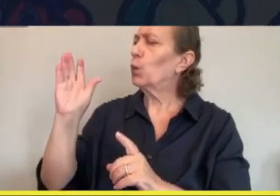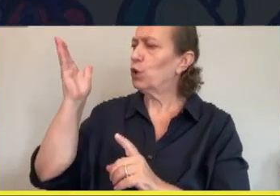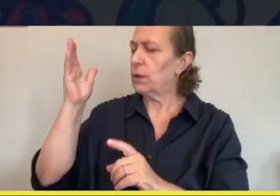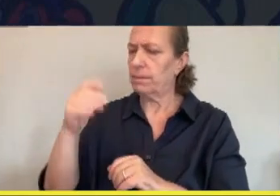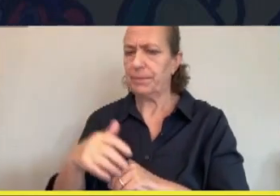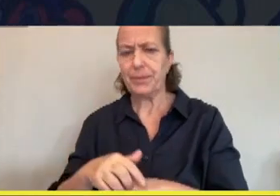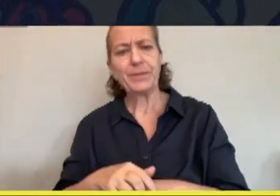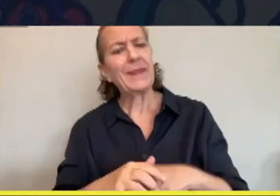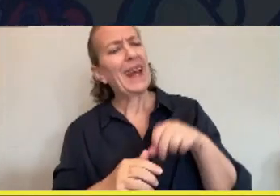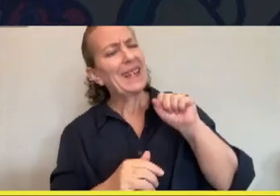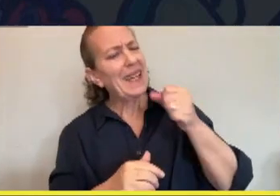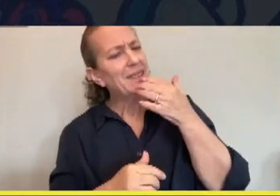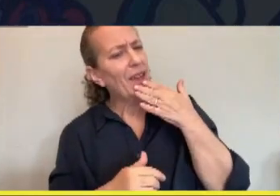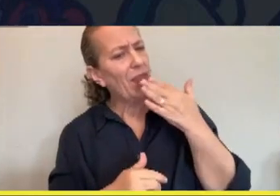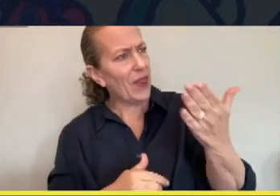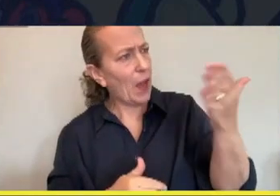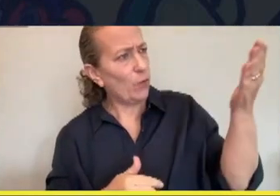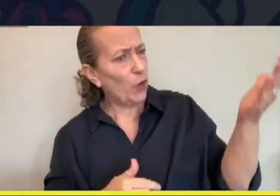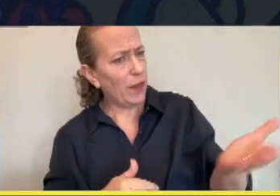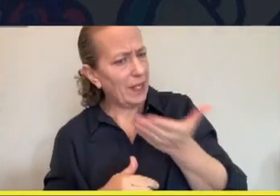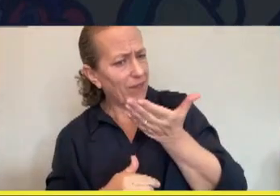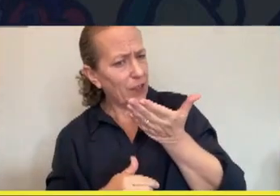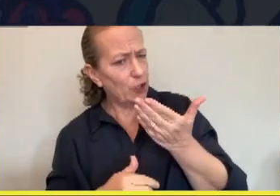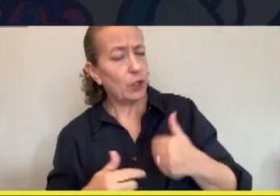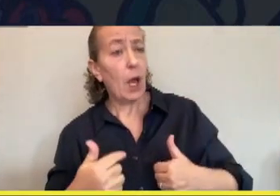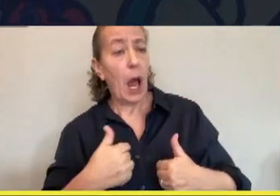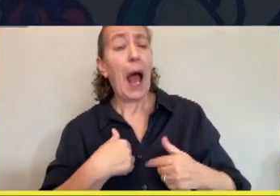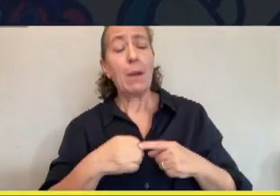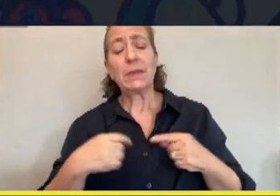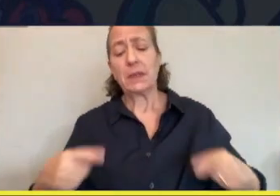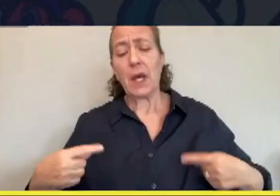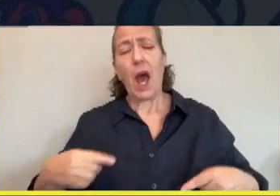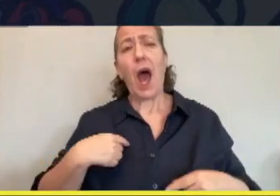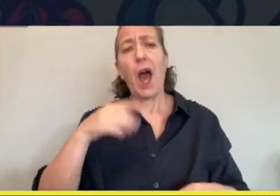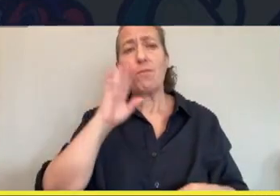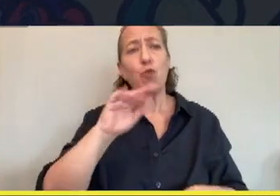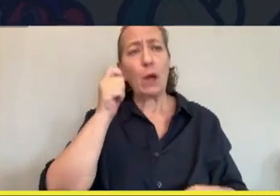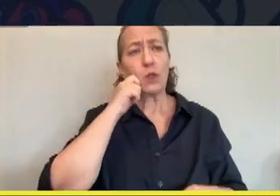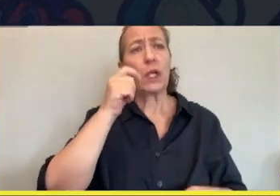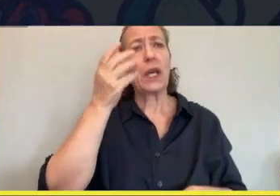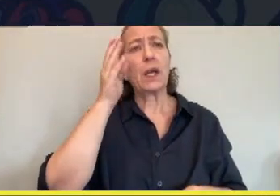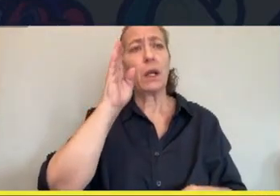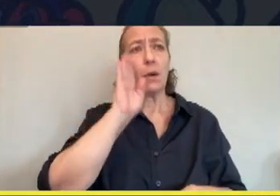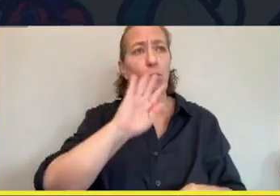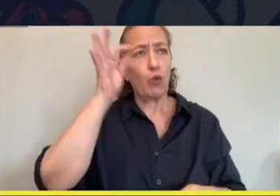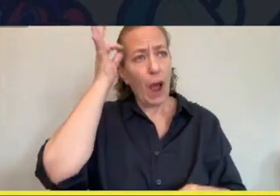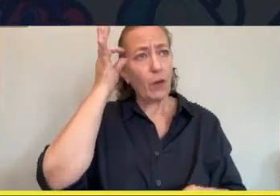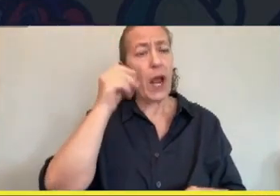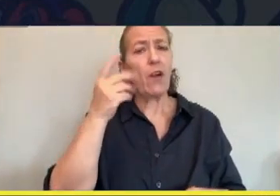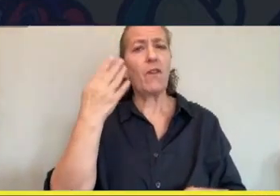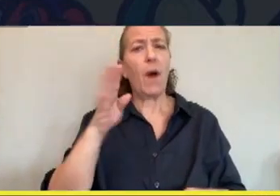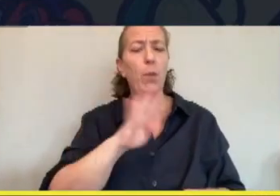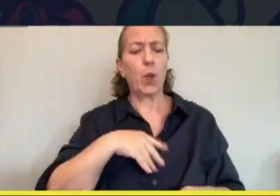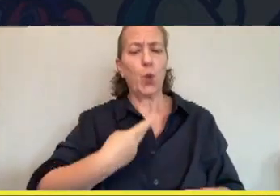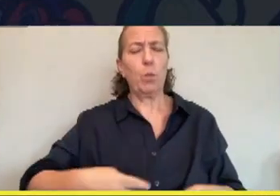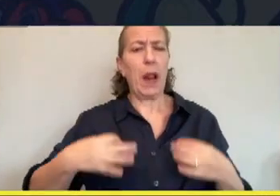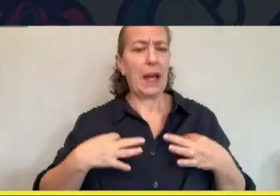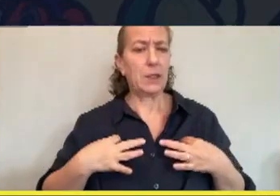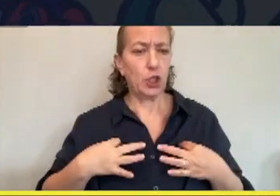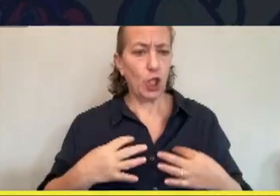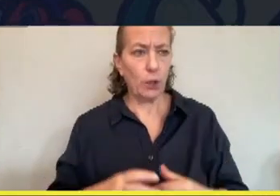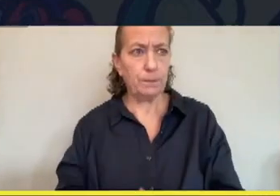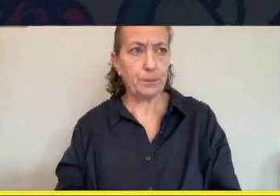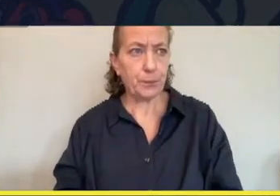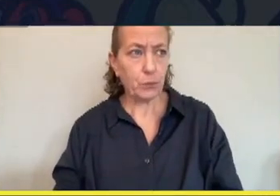And I am sitting in a manual wheelchair and have brown skin and black hair and wearing a red and blue plaid shirt. I think that one of the